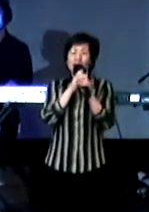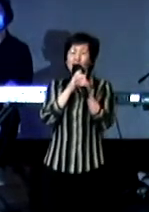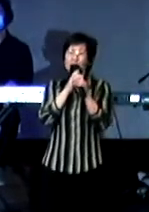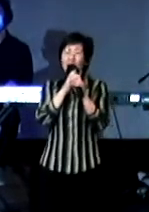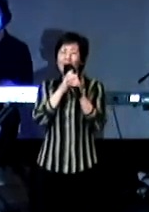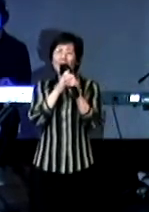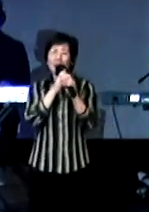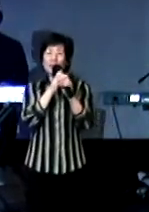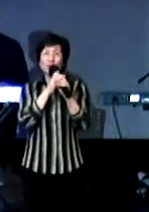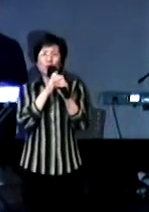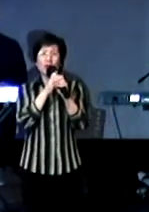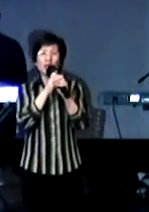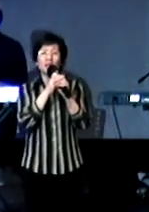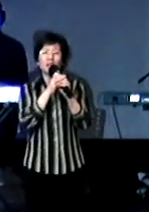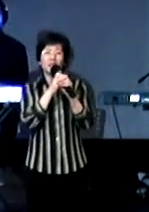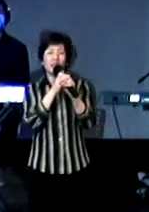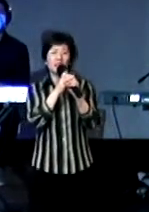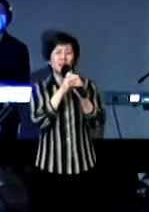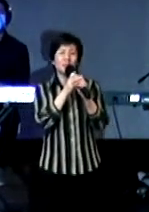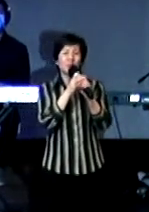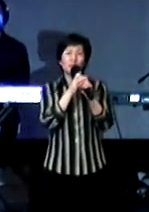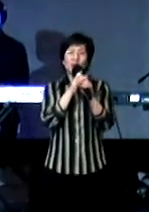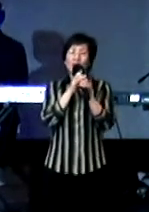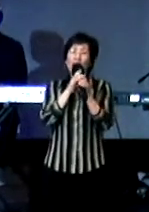finished, the end is written.